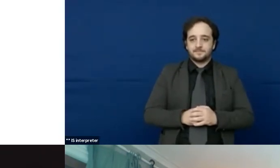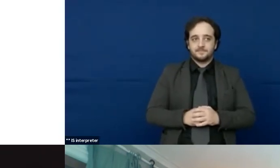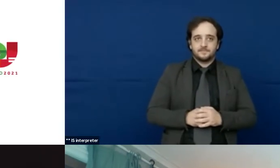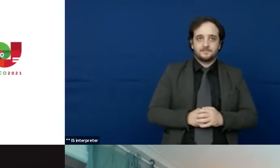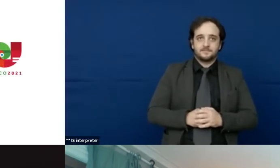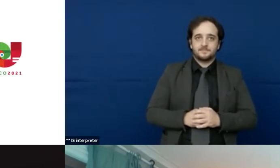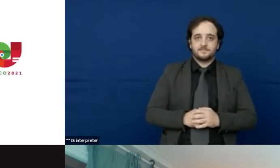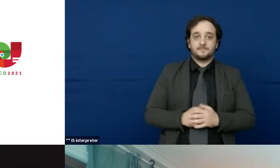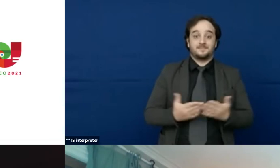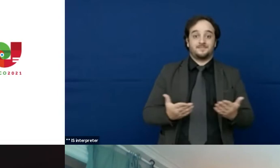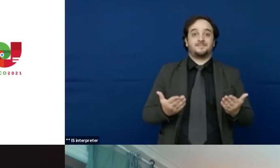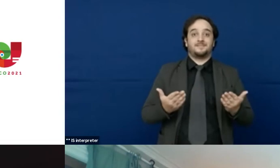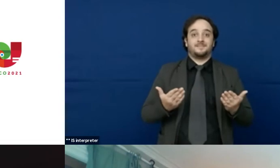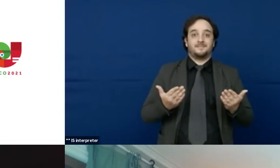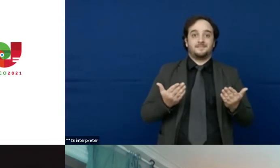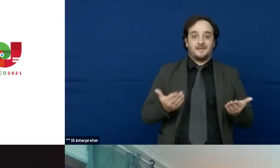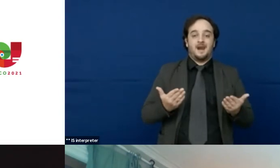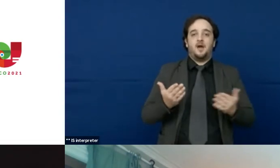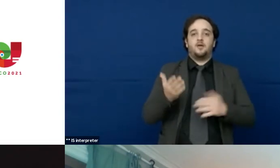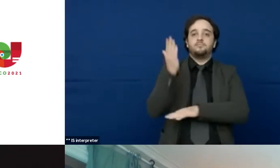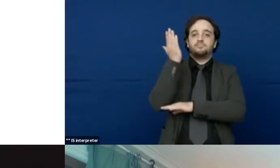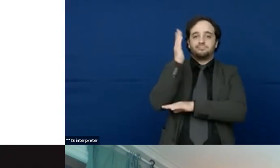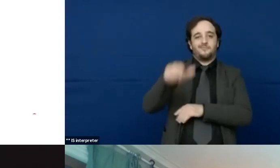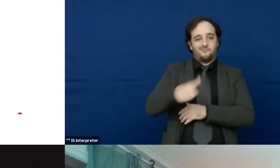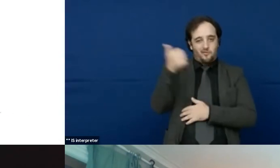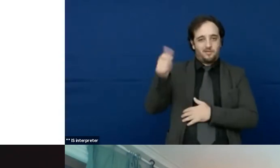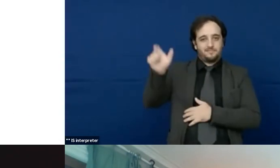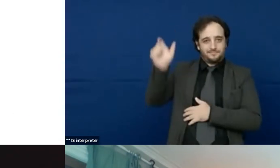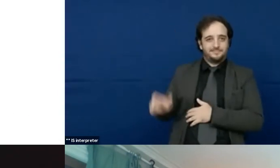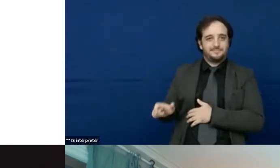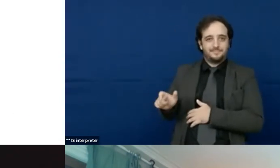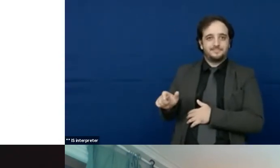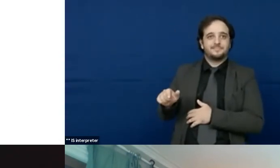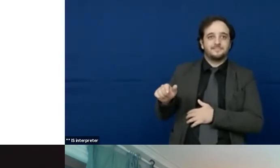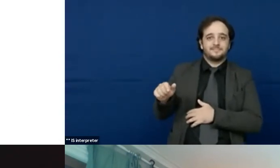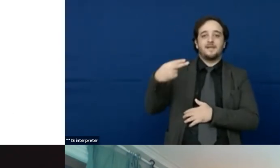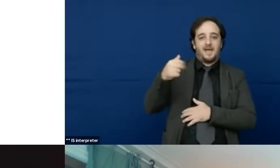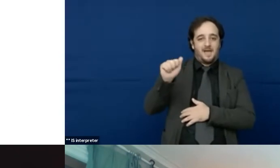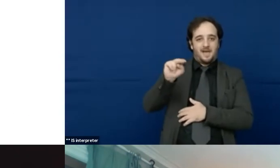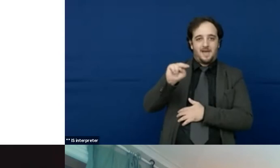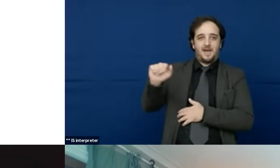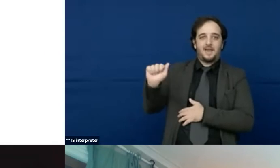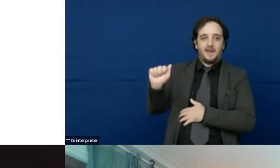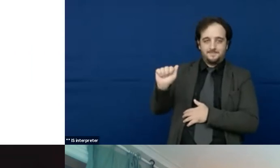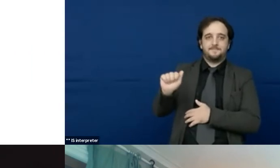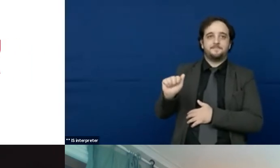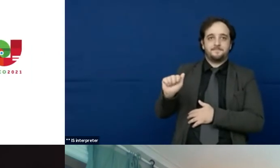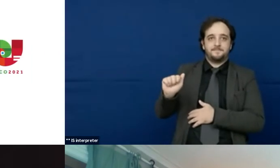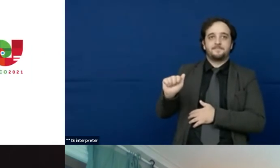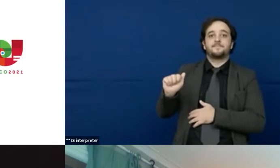the representative of the Global Coalition on Inclusive and Safe Cities and Spaces for Women and Girls, another